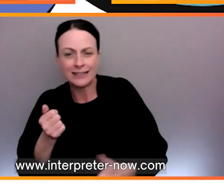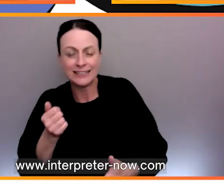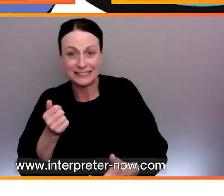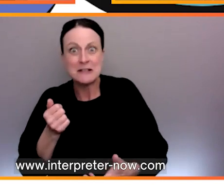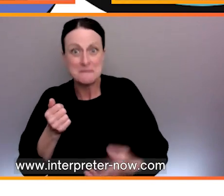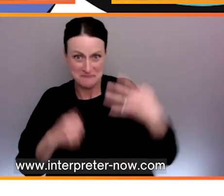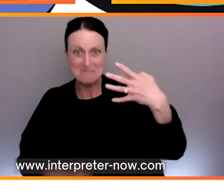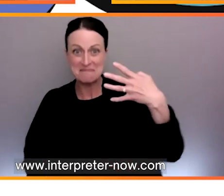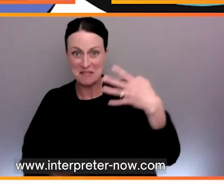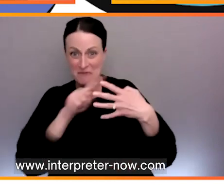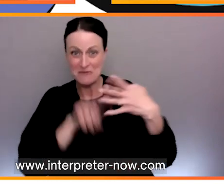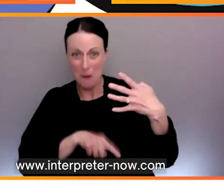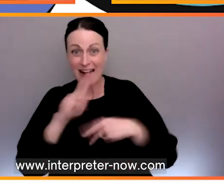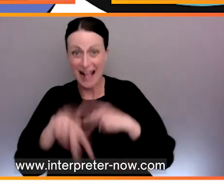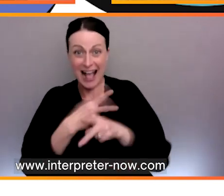very overt,